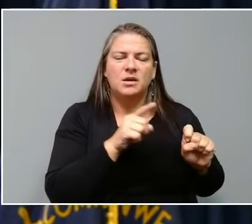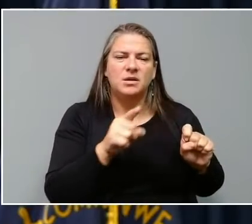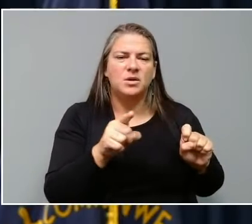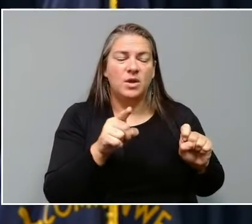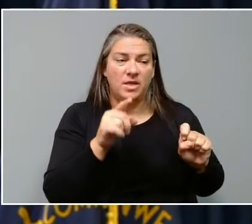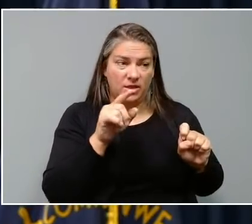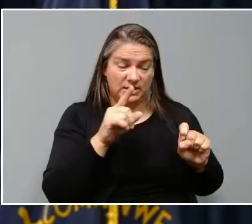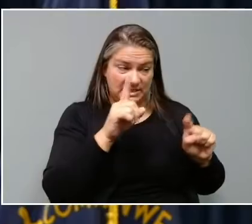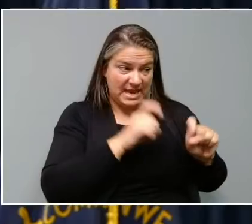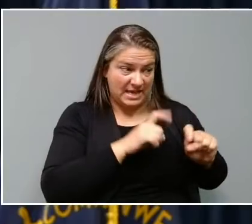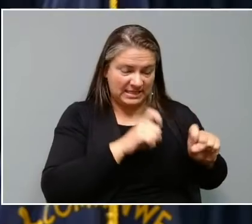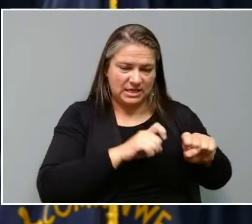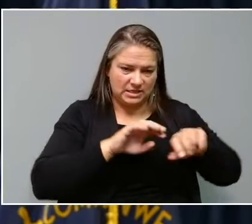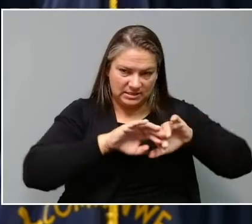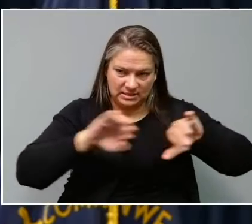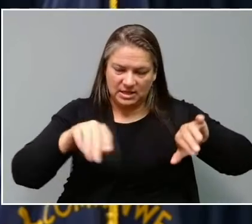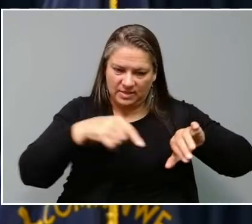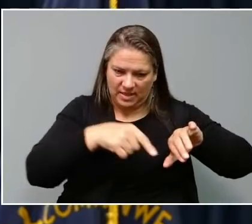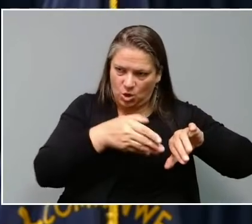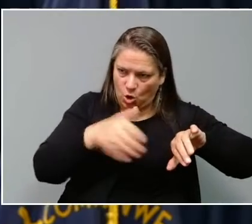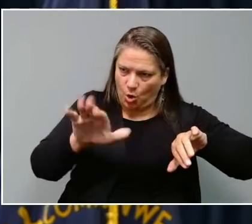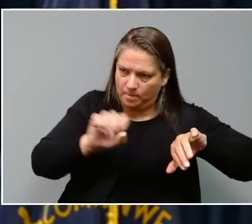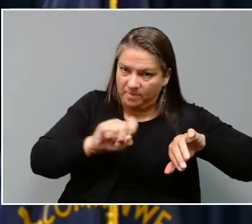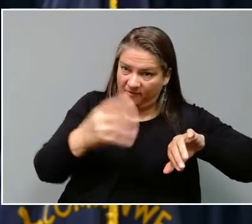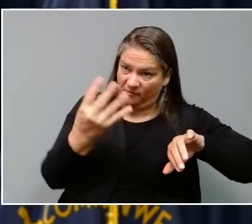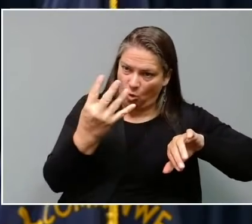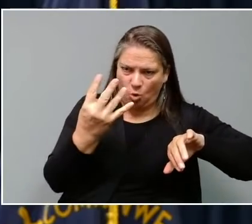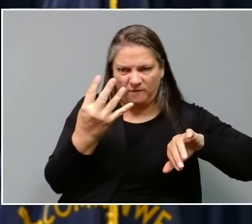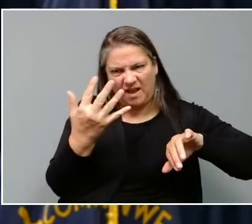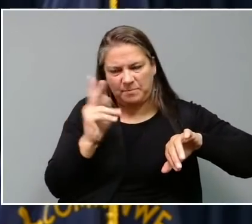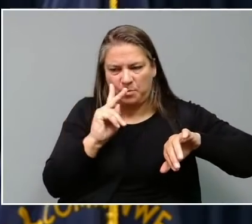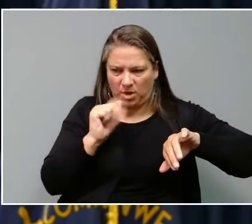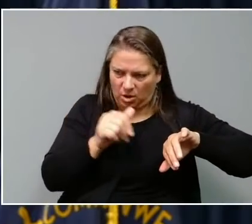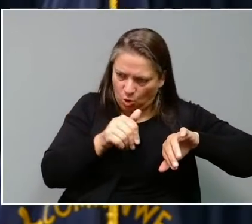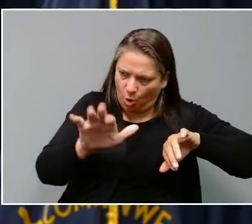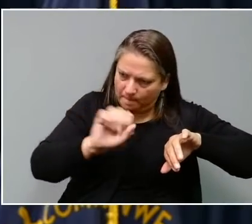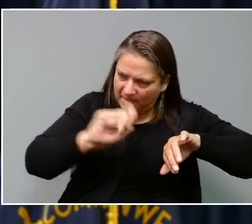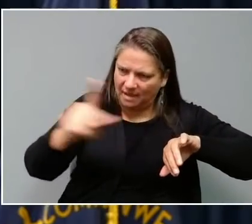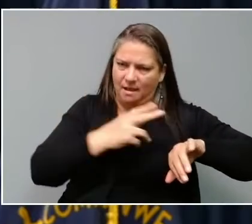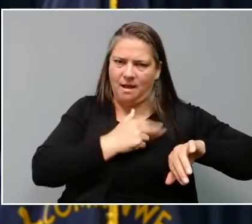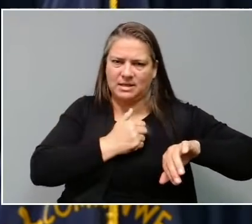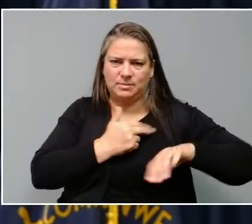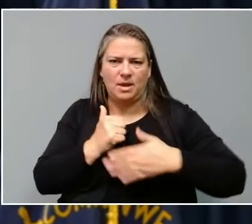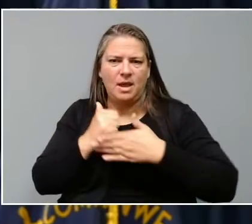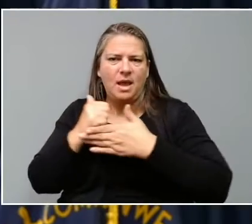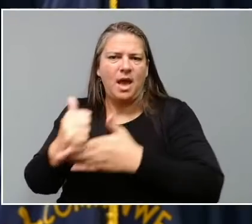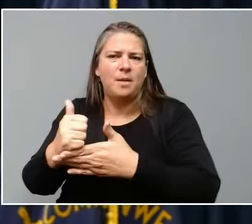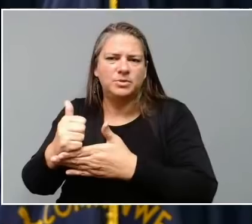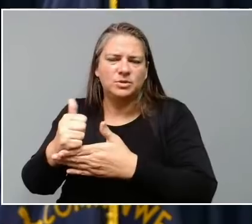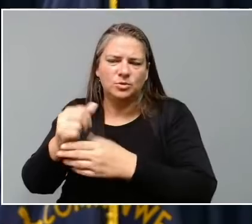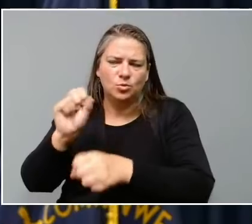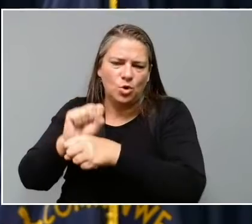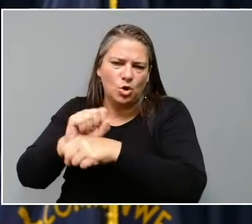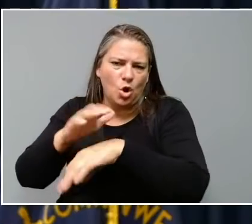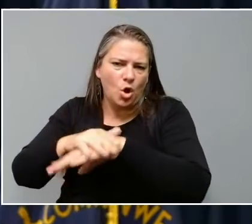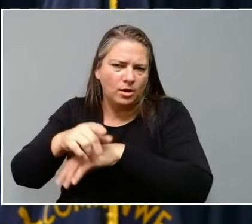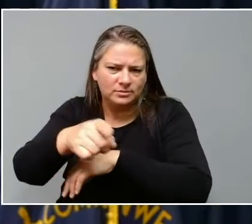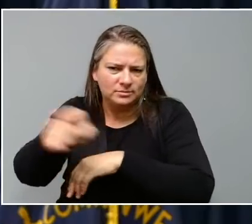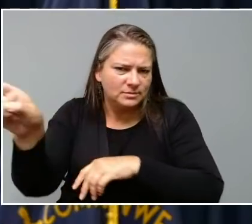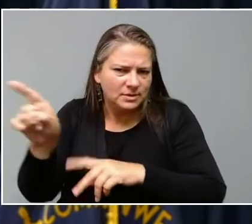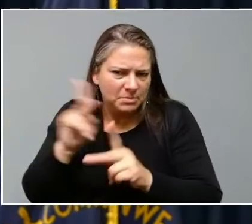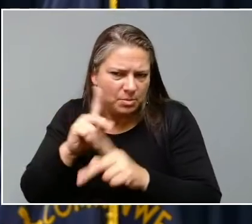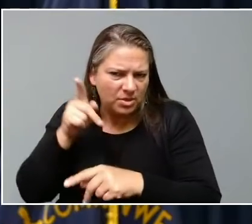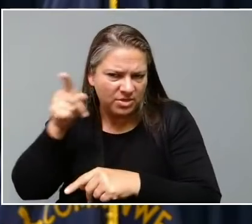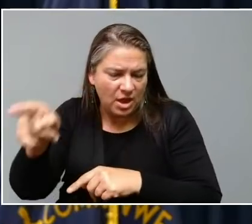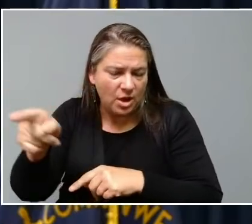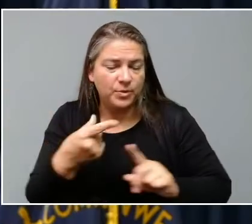can then transition back into the regular hospital and free up multiple beds. We've got Gravity Diagnostics